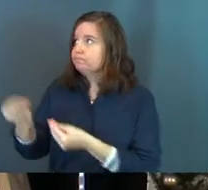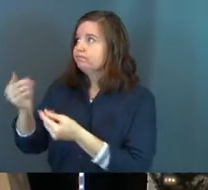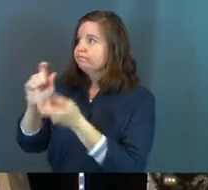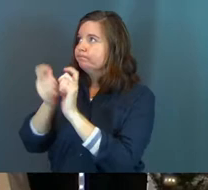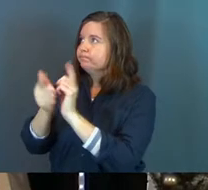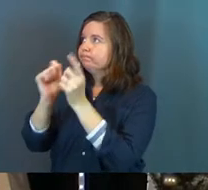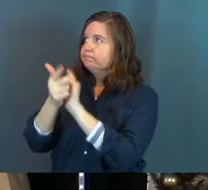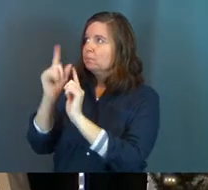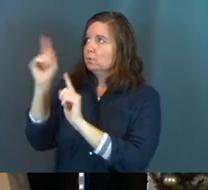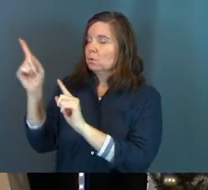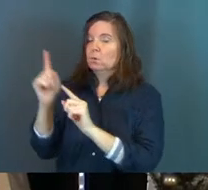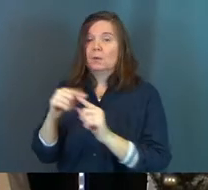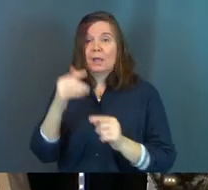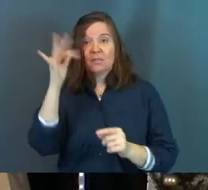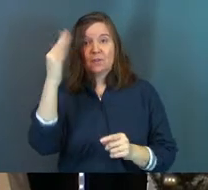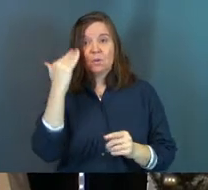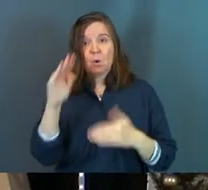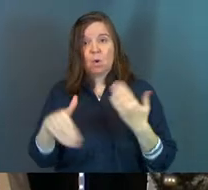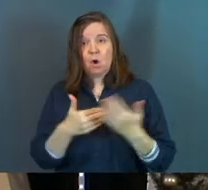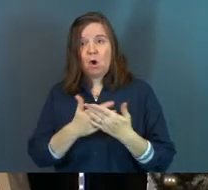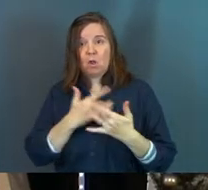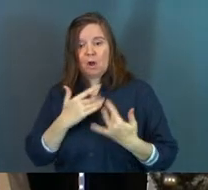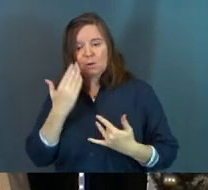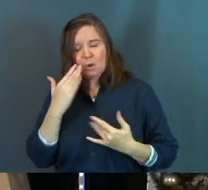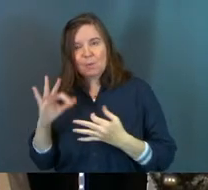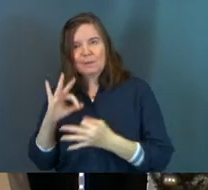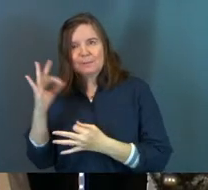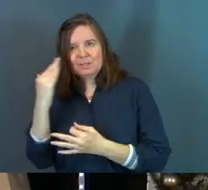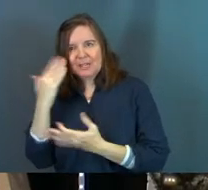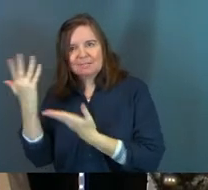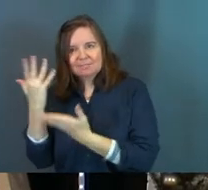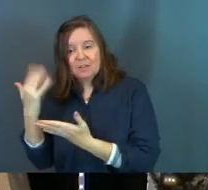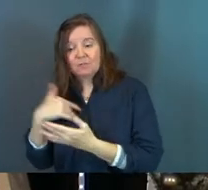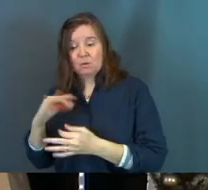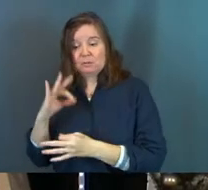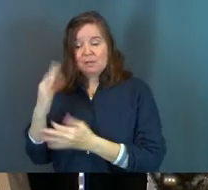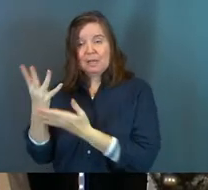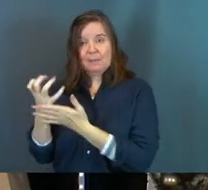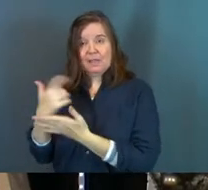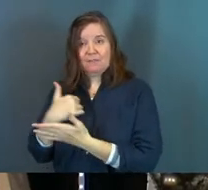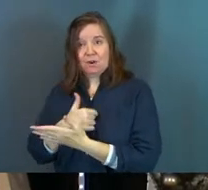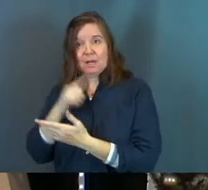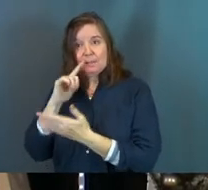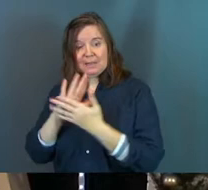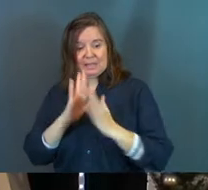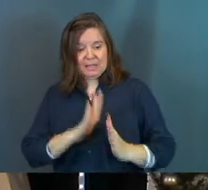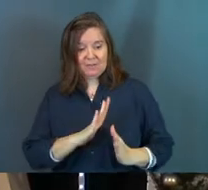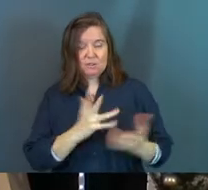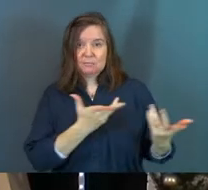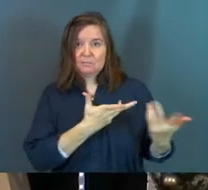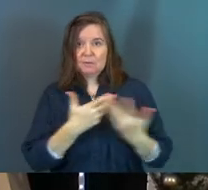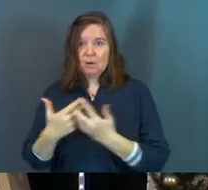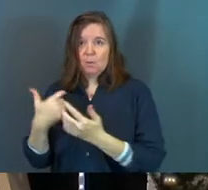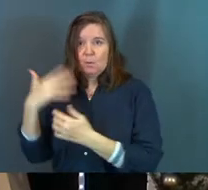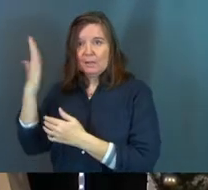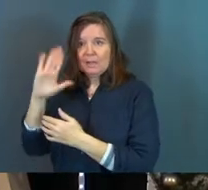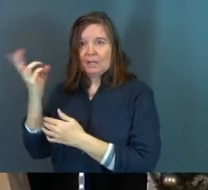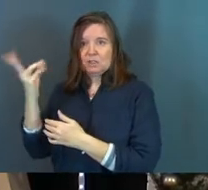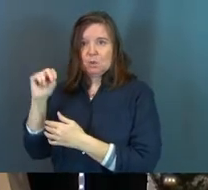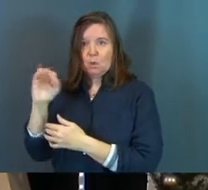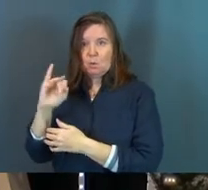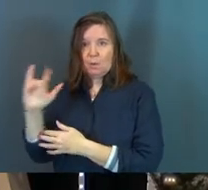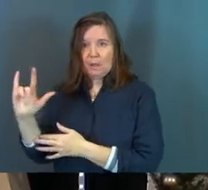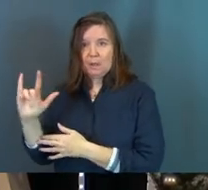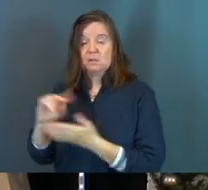in words. And the Father who knows all hearts knows what the Spirit is saying. For the Spirit pleads for us believers in harmony with God's own